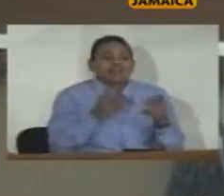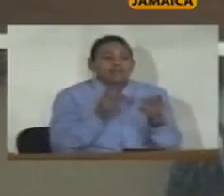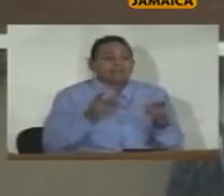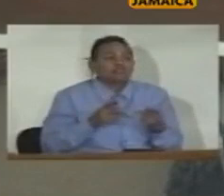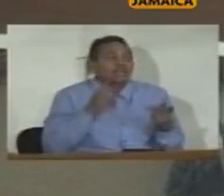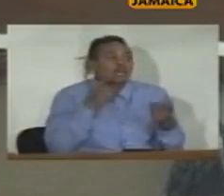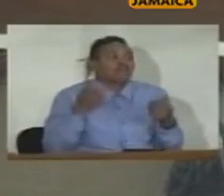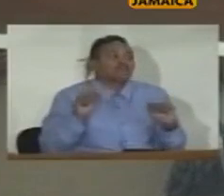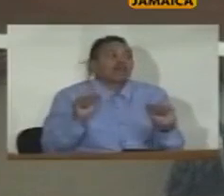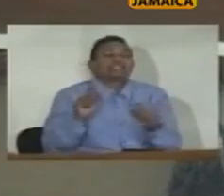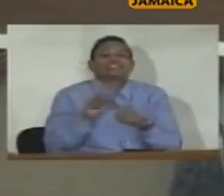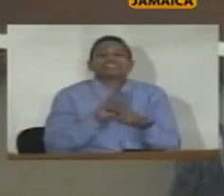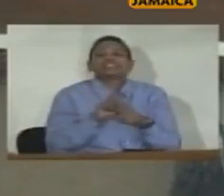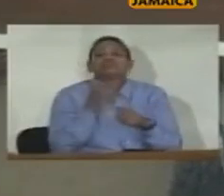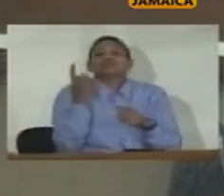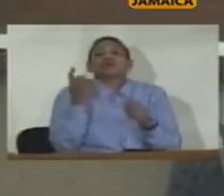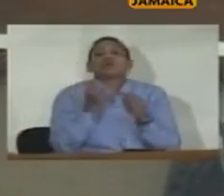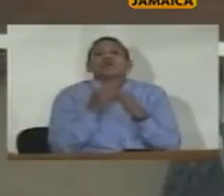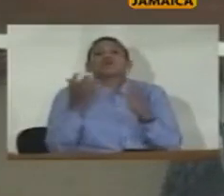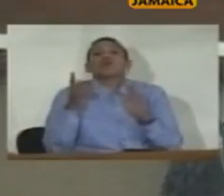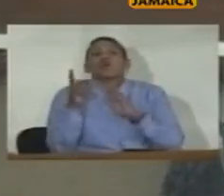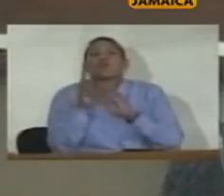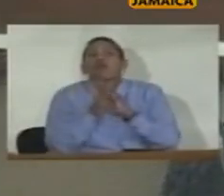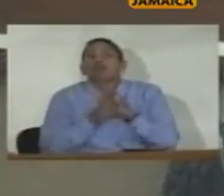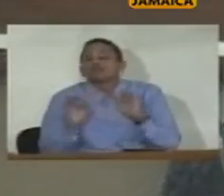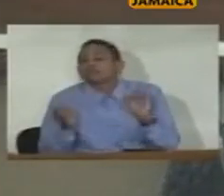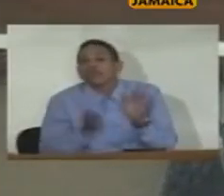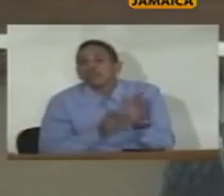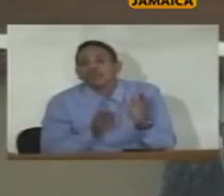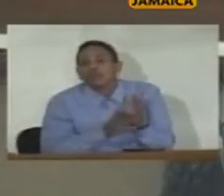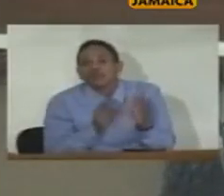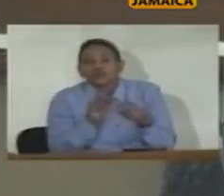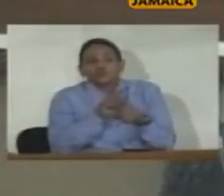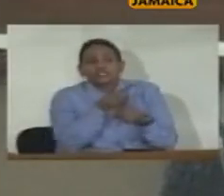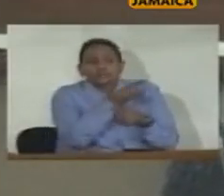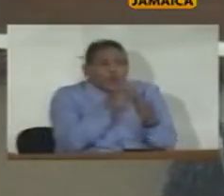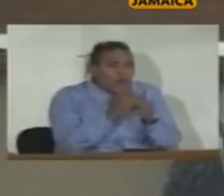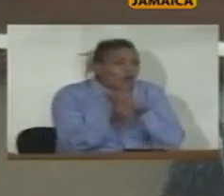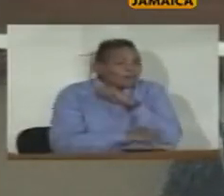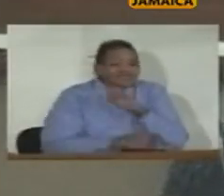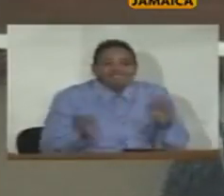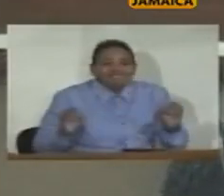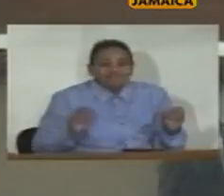to discipline somebody without the benefit of a policy to discipline them against.